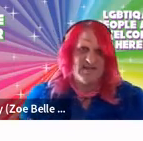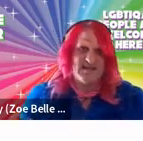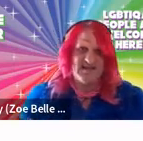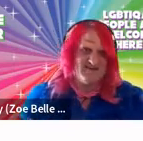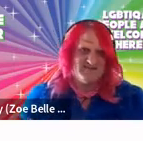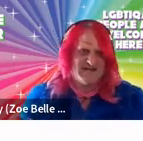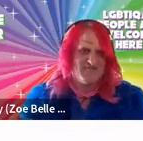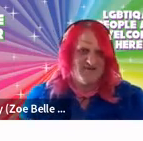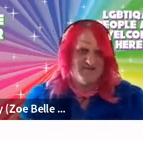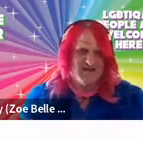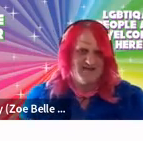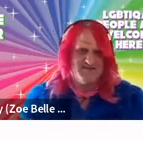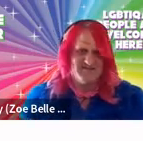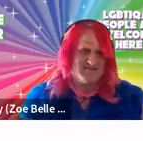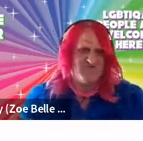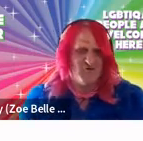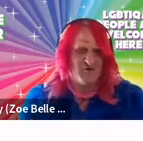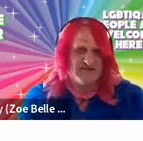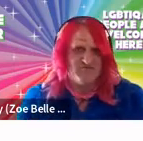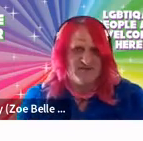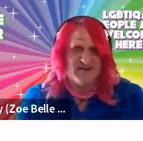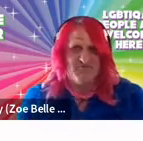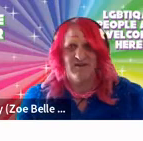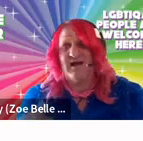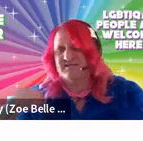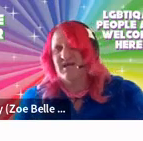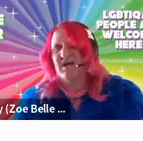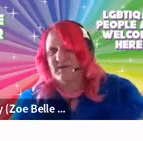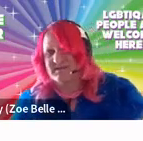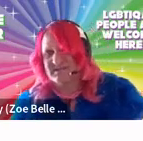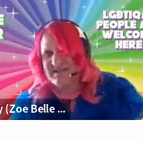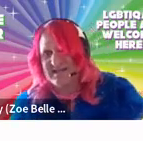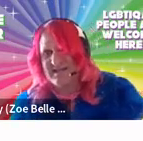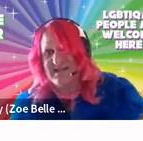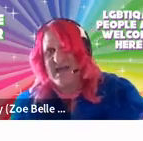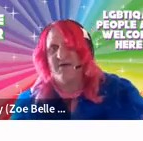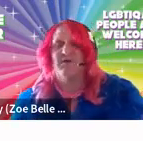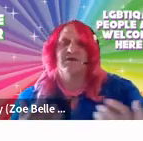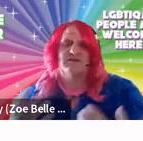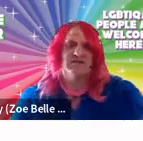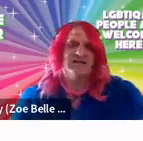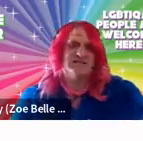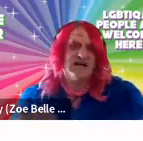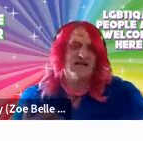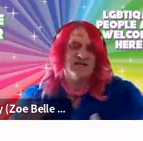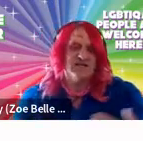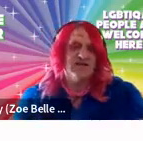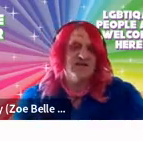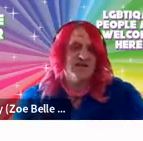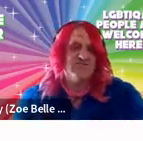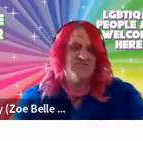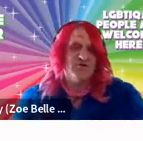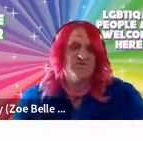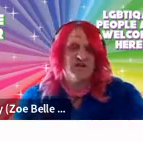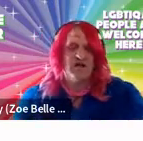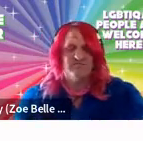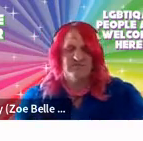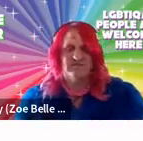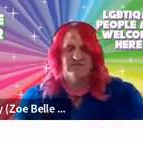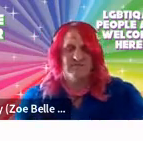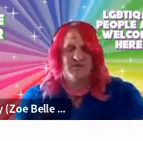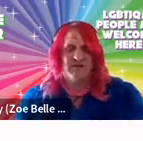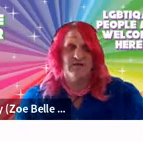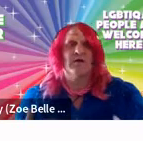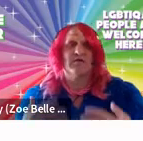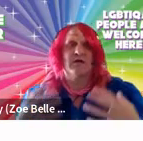so what we're seeing here is the average age is like 14 when they realize, but it's a 10-year gap till they start living their affirmed